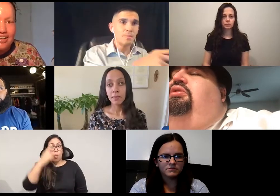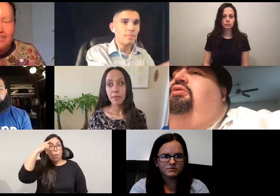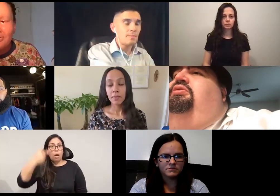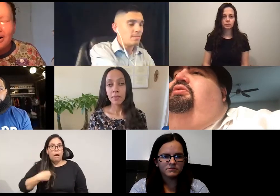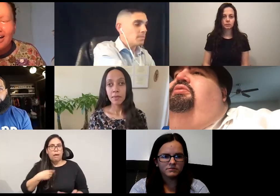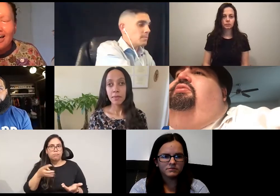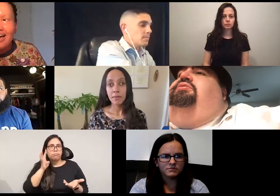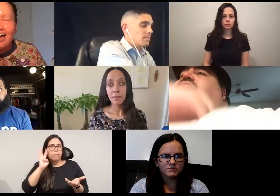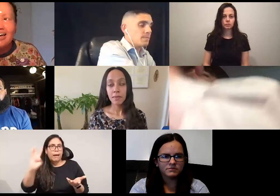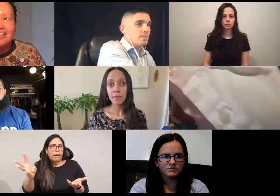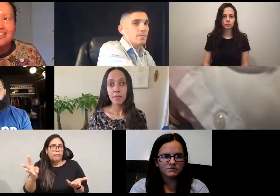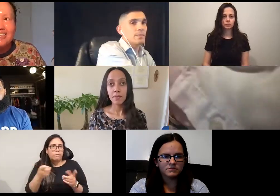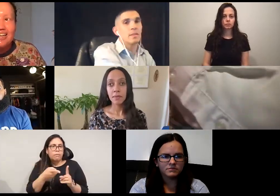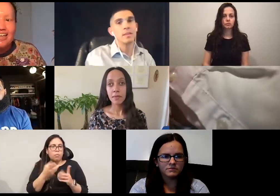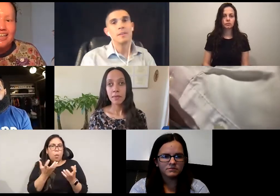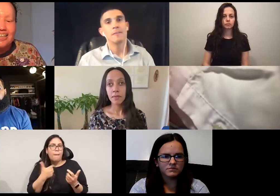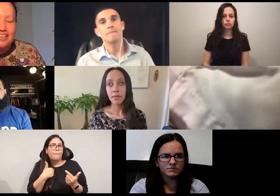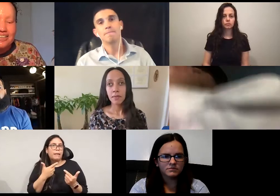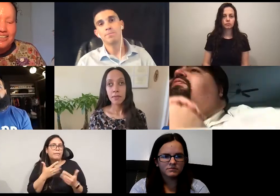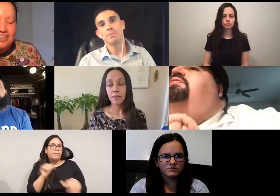to get out of work. And